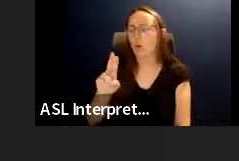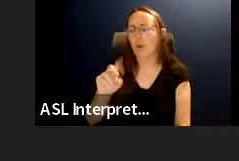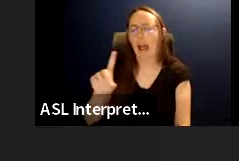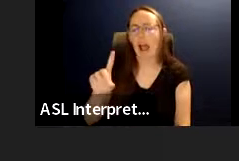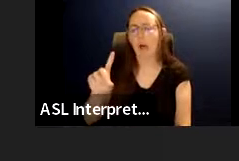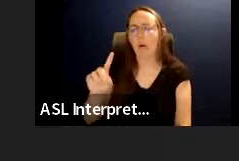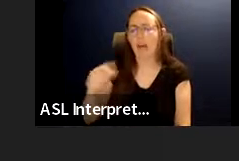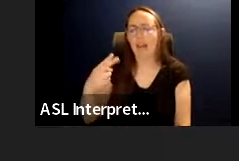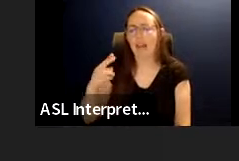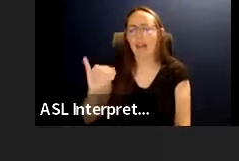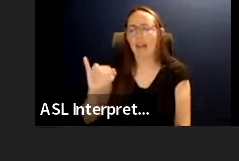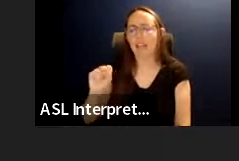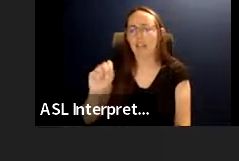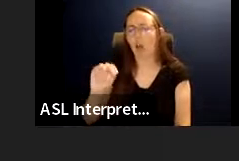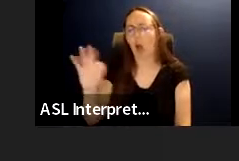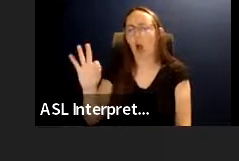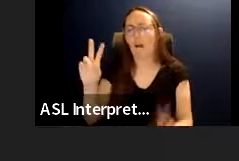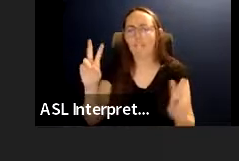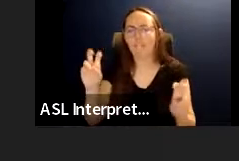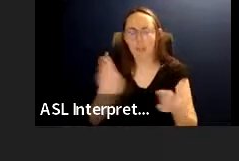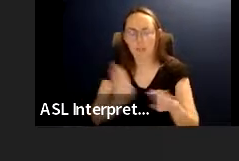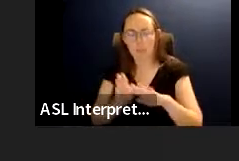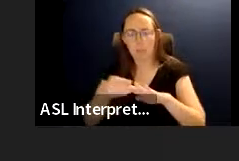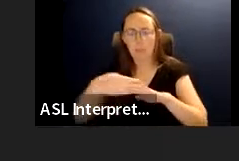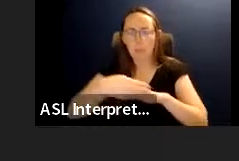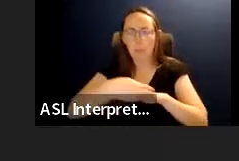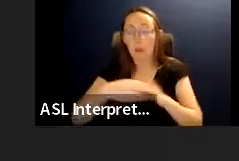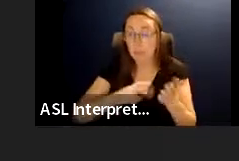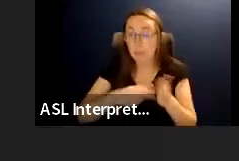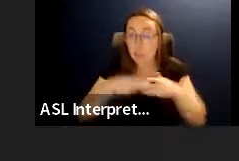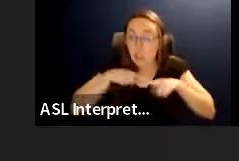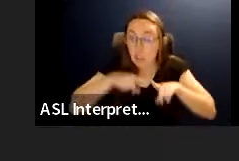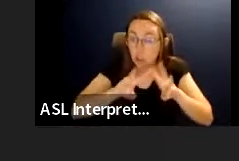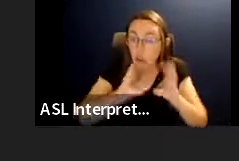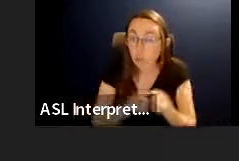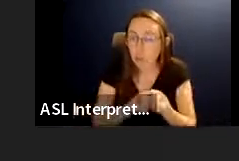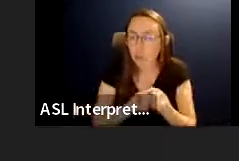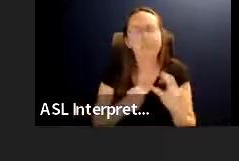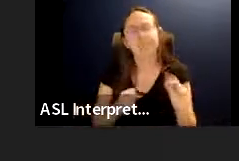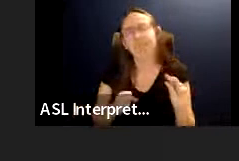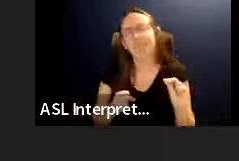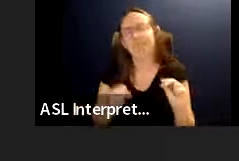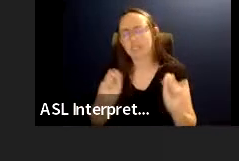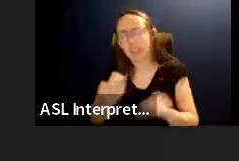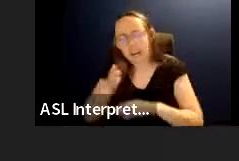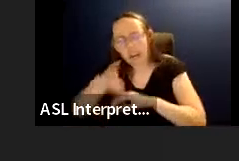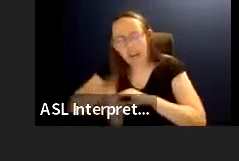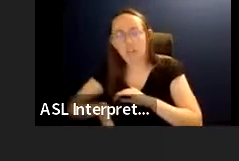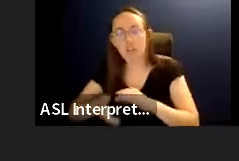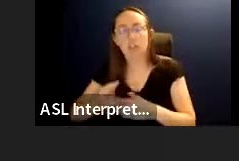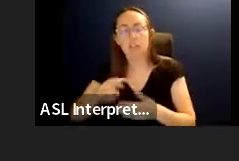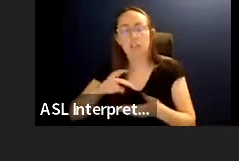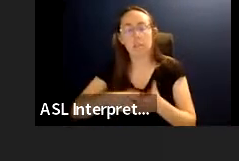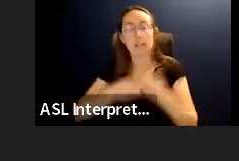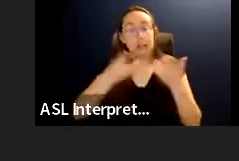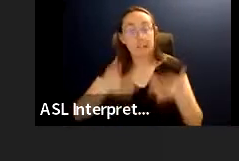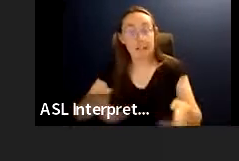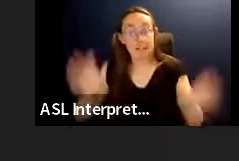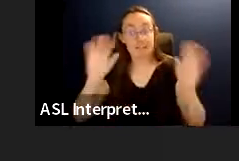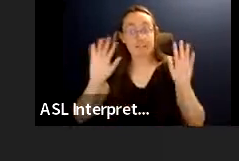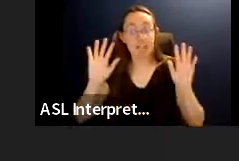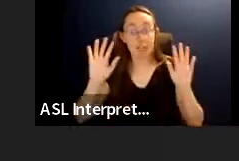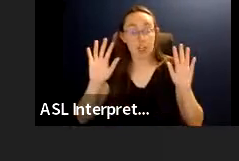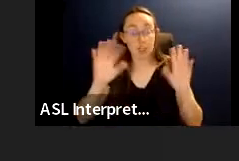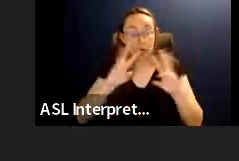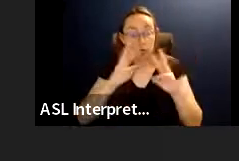during the workshop. But after the workshop, remember to take a pair of scissors and snip off all the sharp